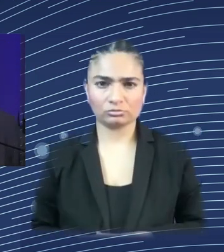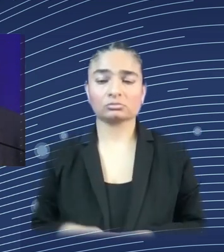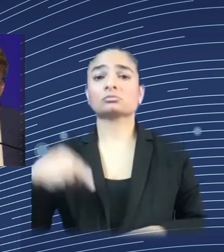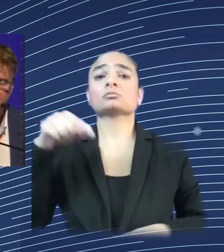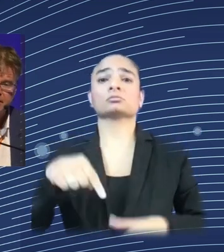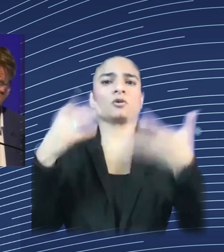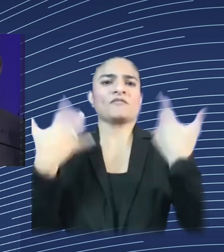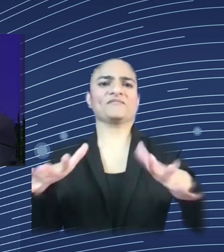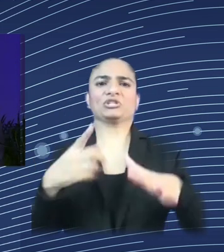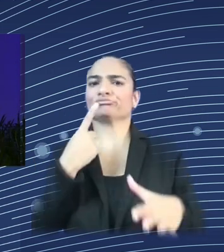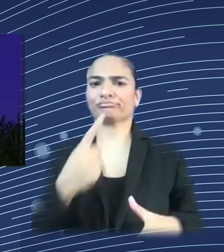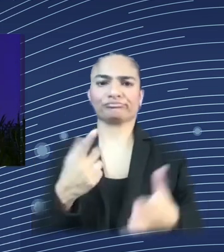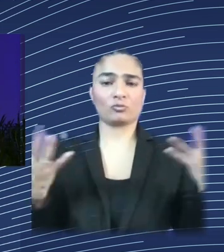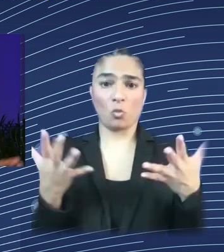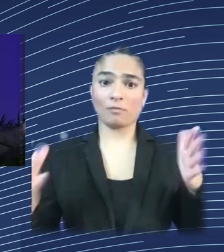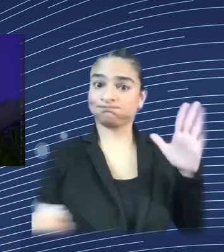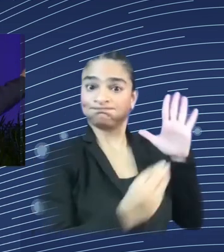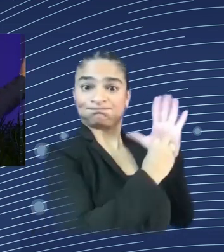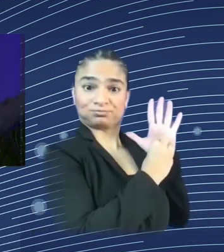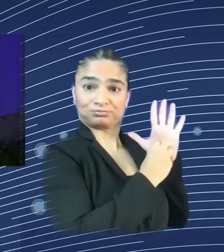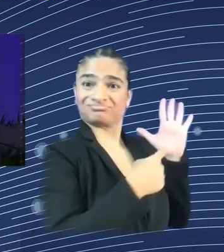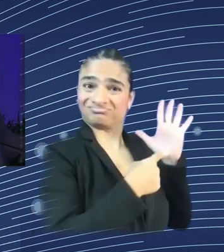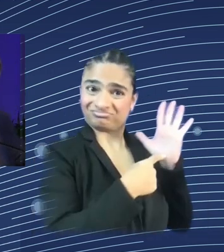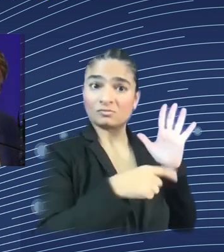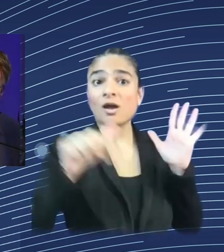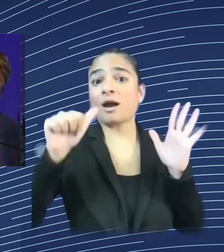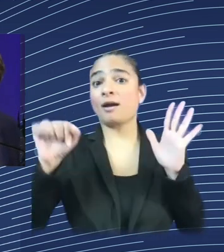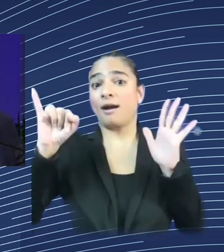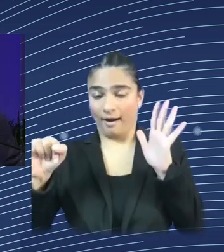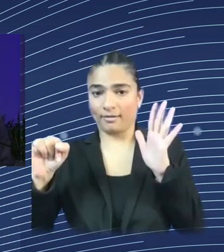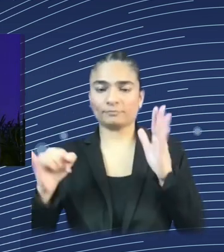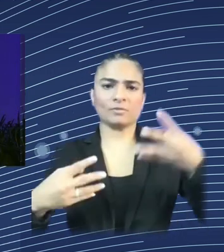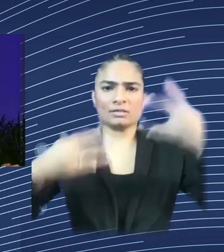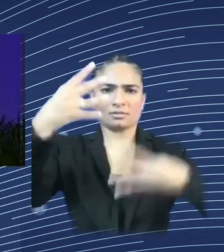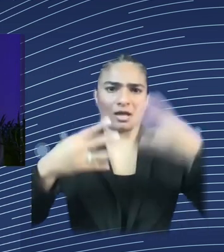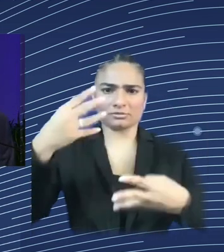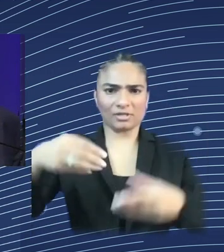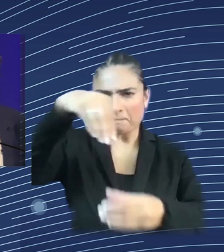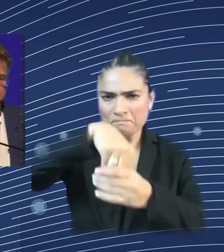government, first element. Secondly, we are always working on what we call the